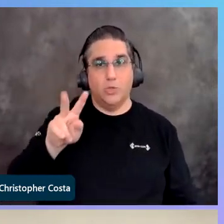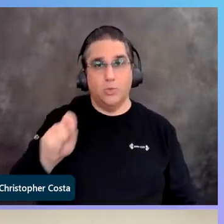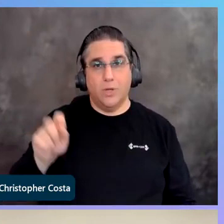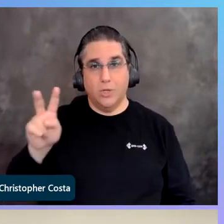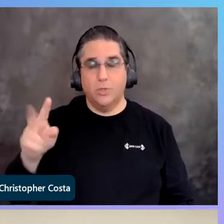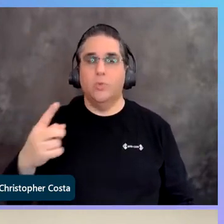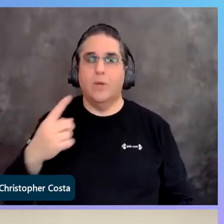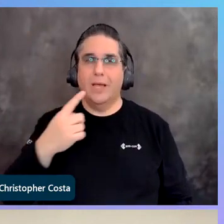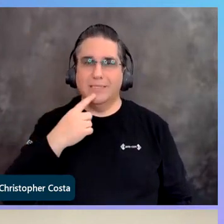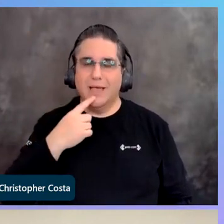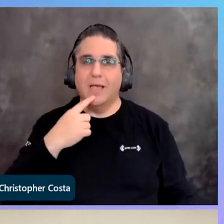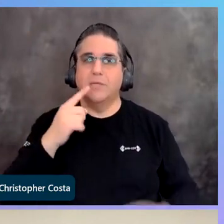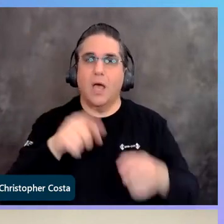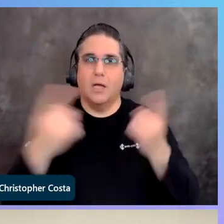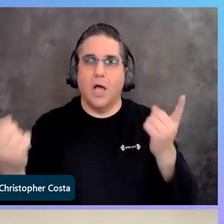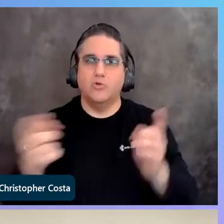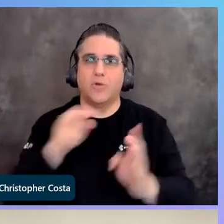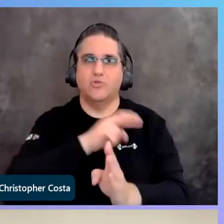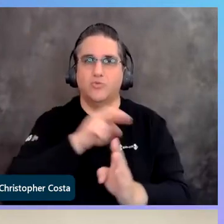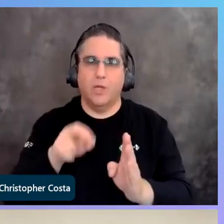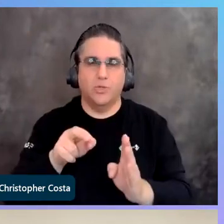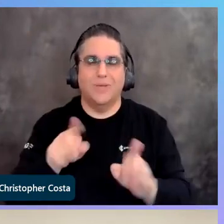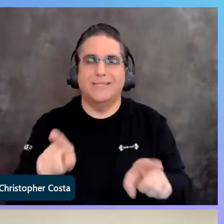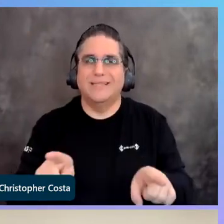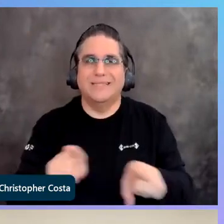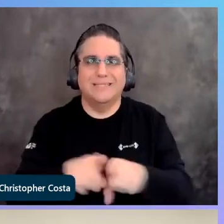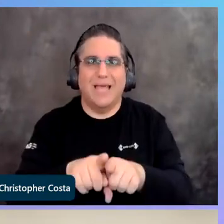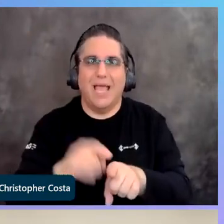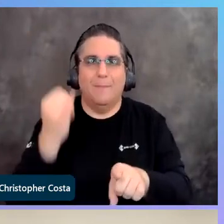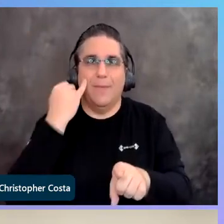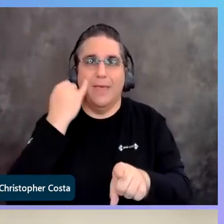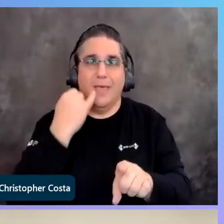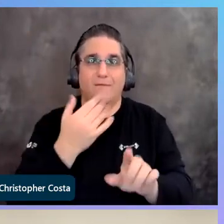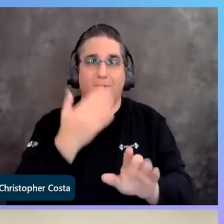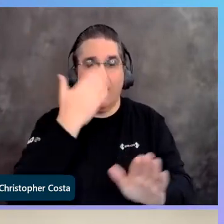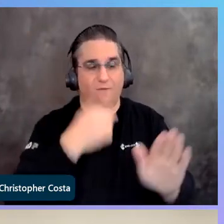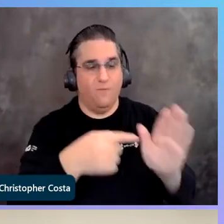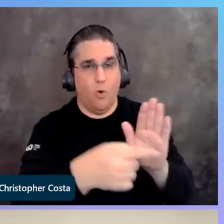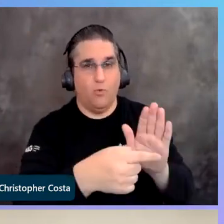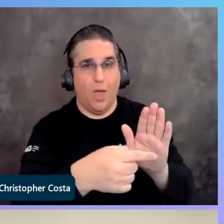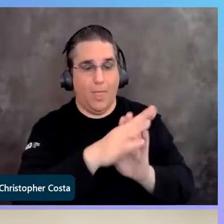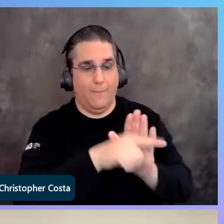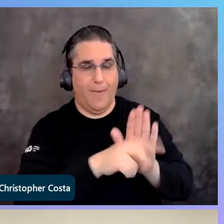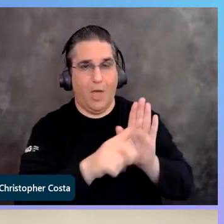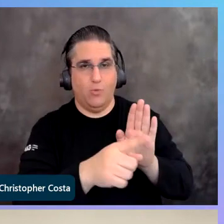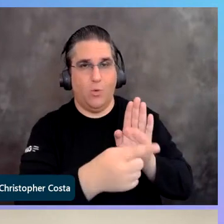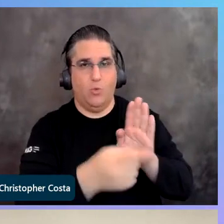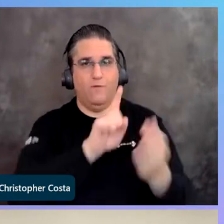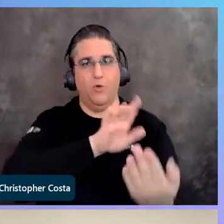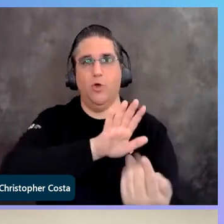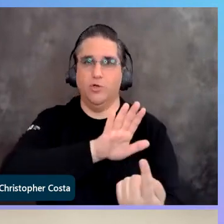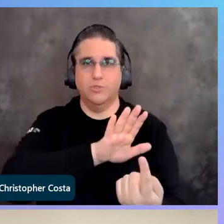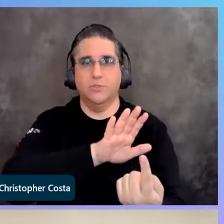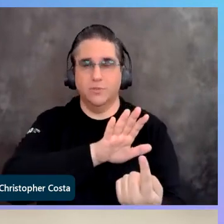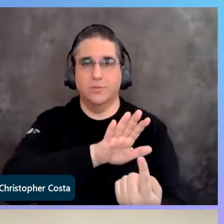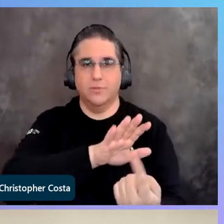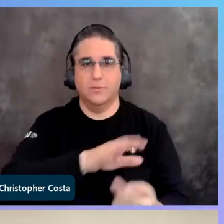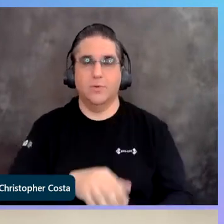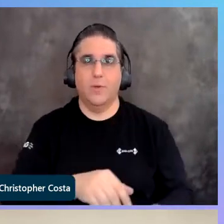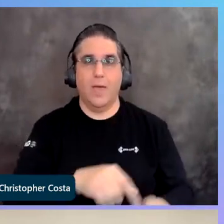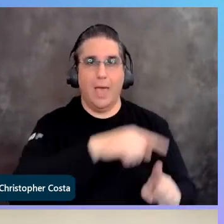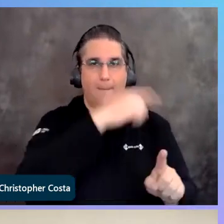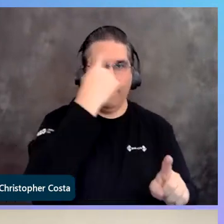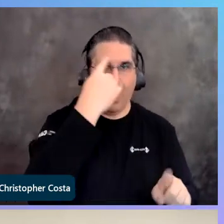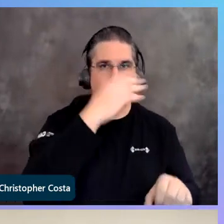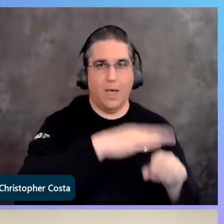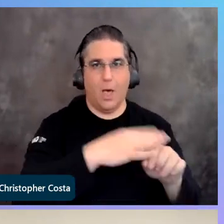same even if the foreground and background are reversed. So black on white is the same as white on black, and these